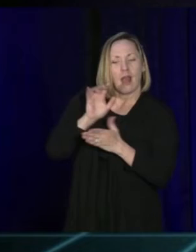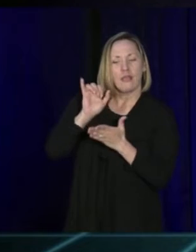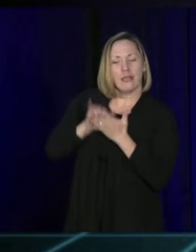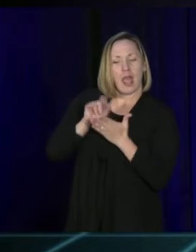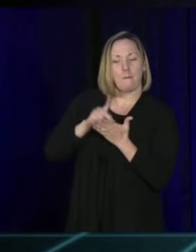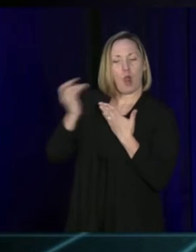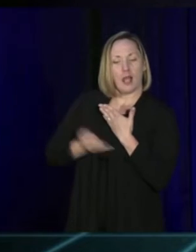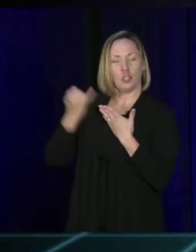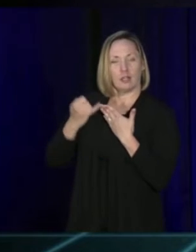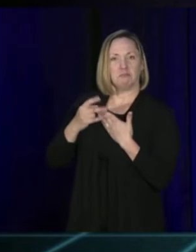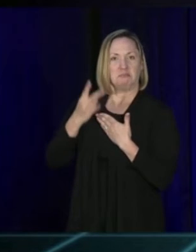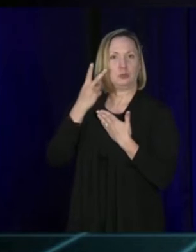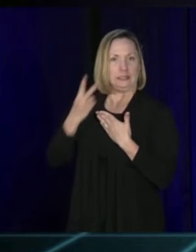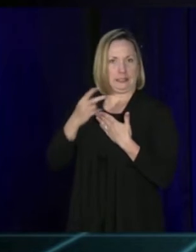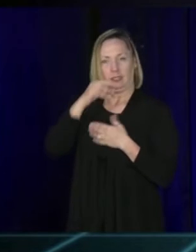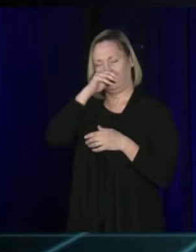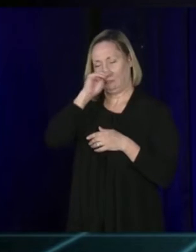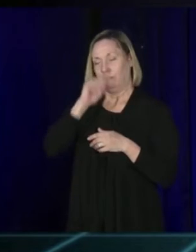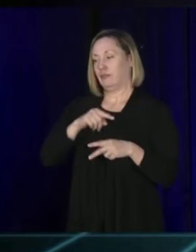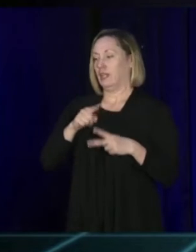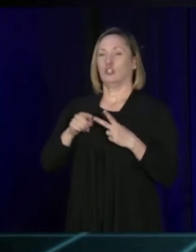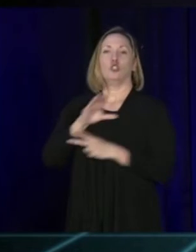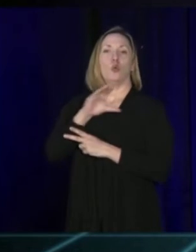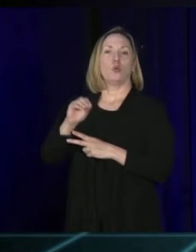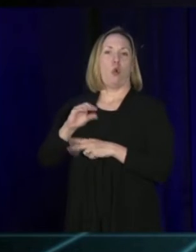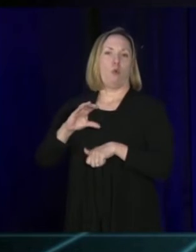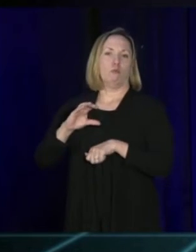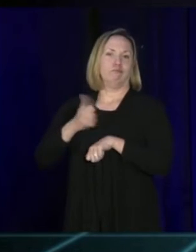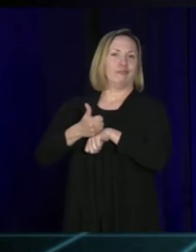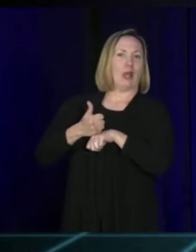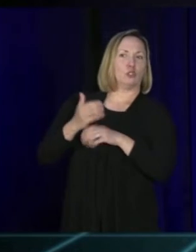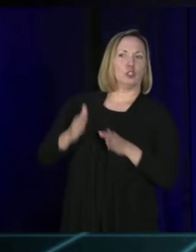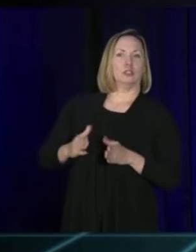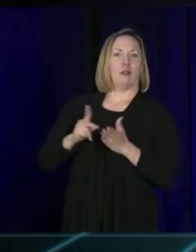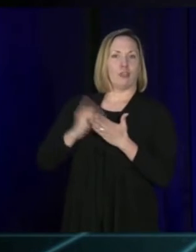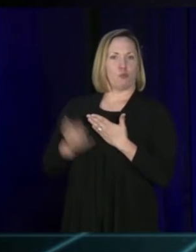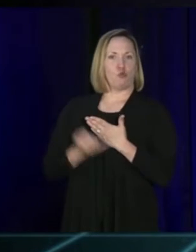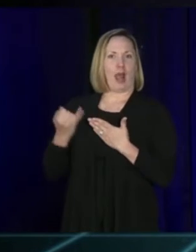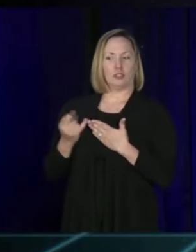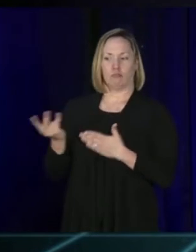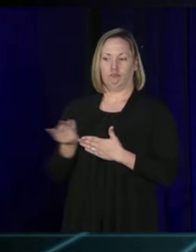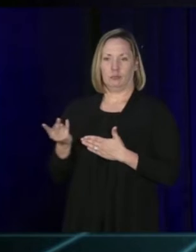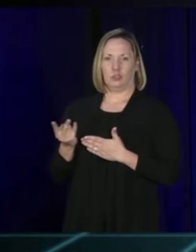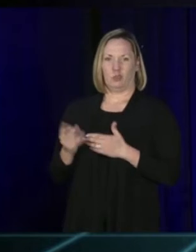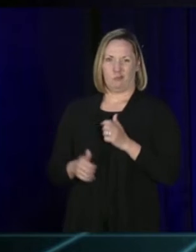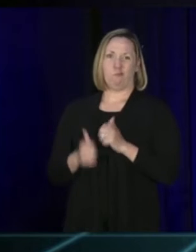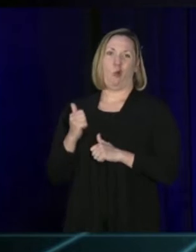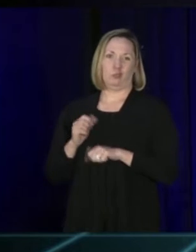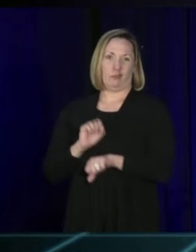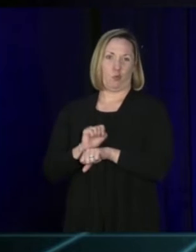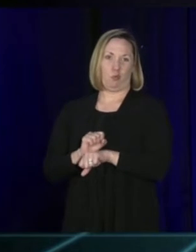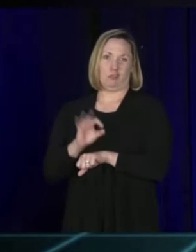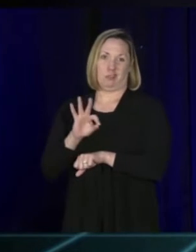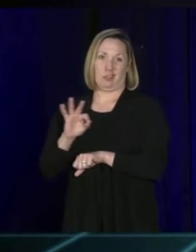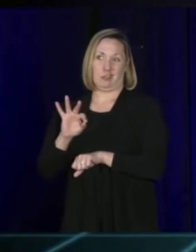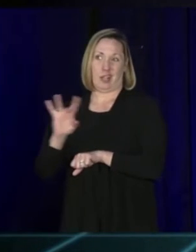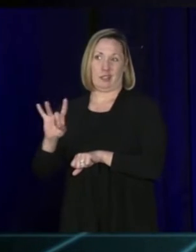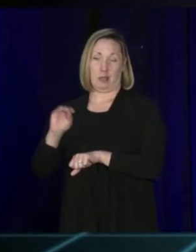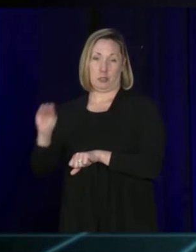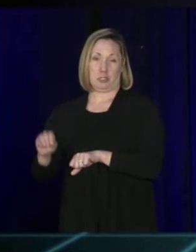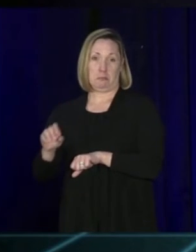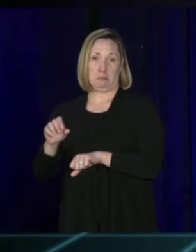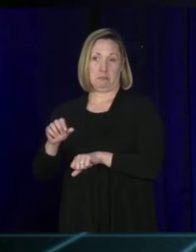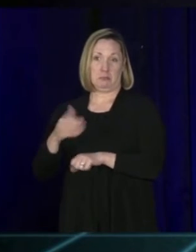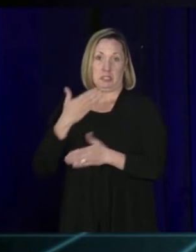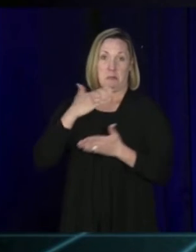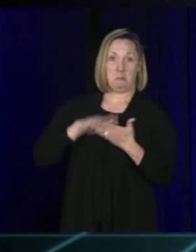And what it is like the two co-founders of the project are the ones doing like 98% of all the work. It's not a bad thing. It's not a good thing.